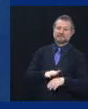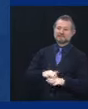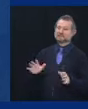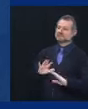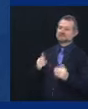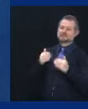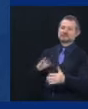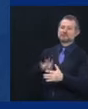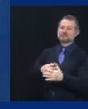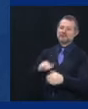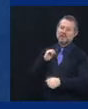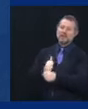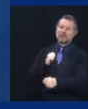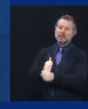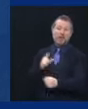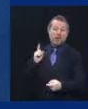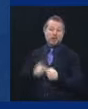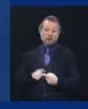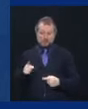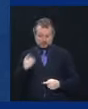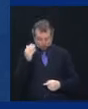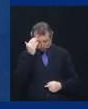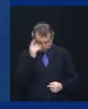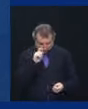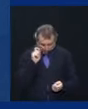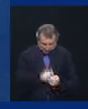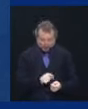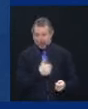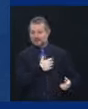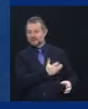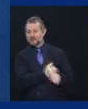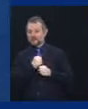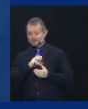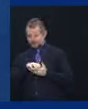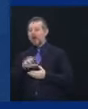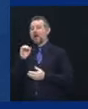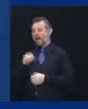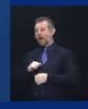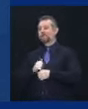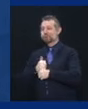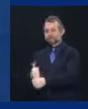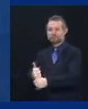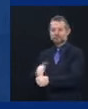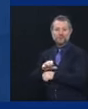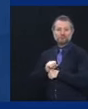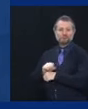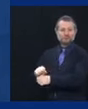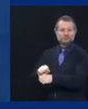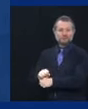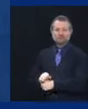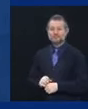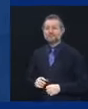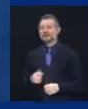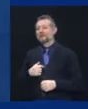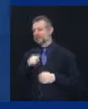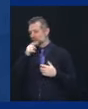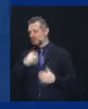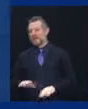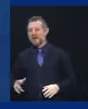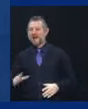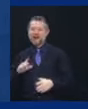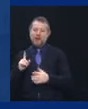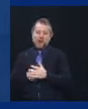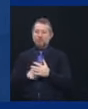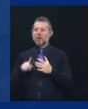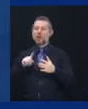you know your allocation for the next week. Otherwise, you have to cancel appointments, and it